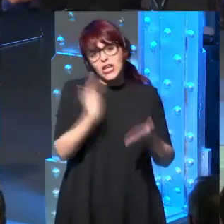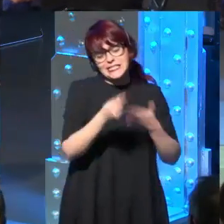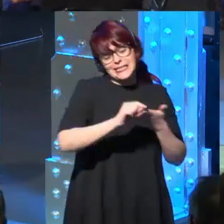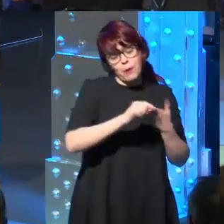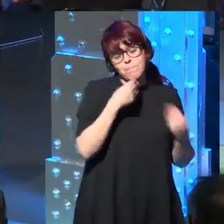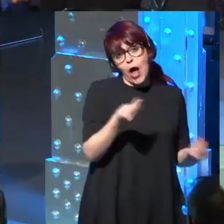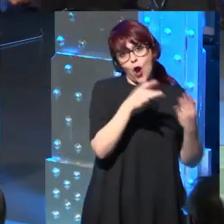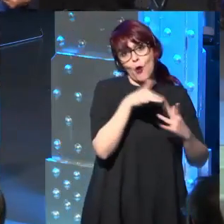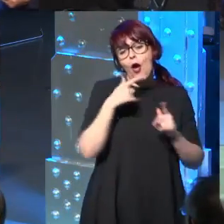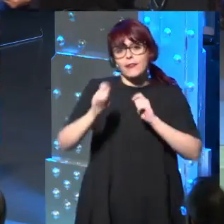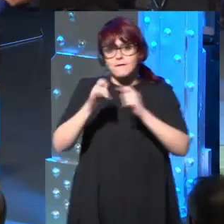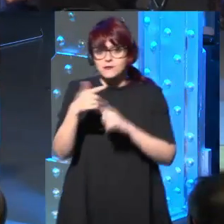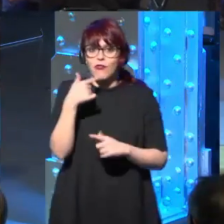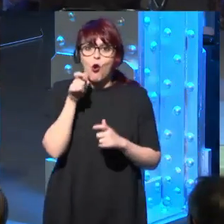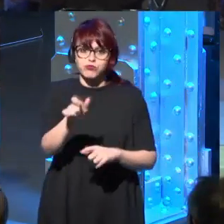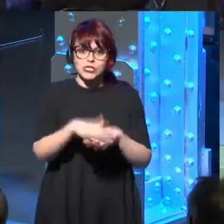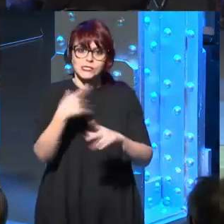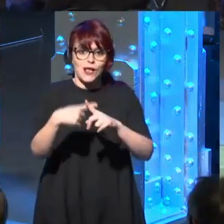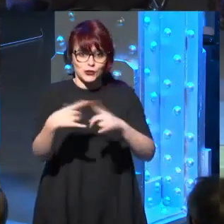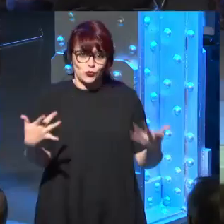have this poetry.